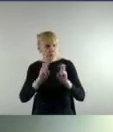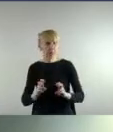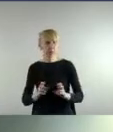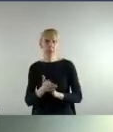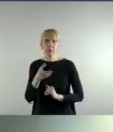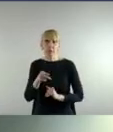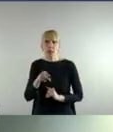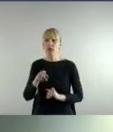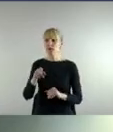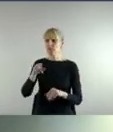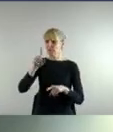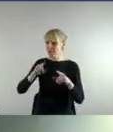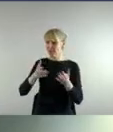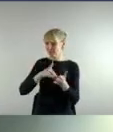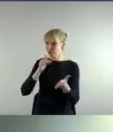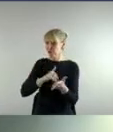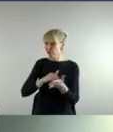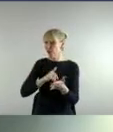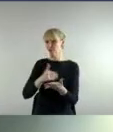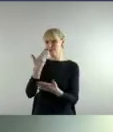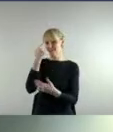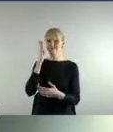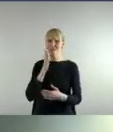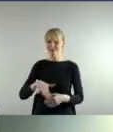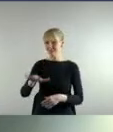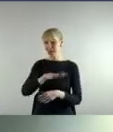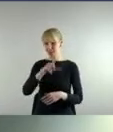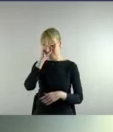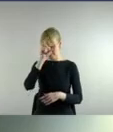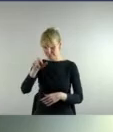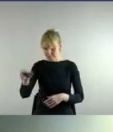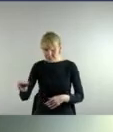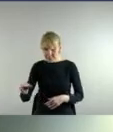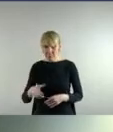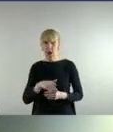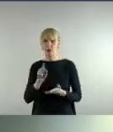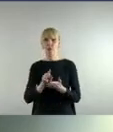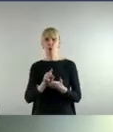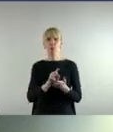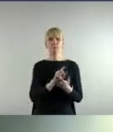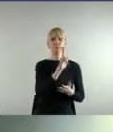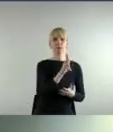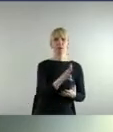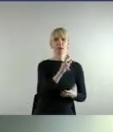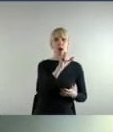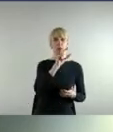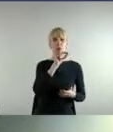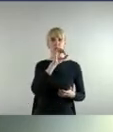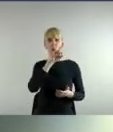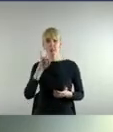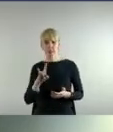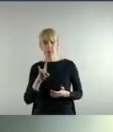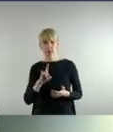So Karlsøy is an island-based fishing community, and they face depopulation. They're